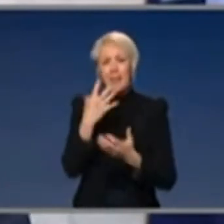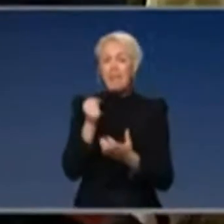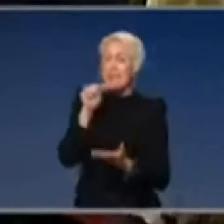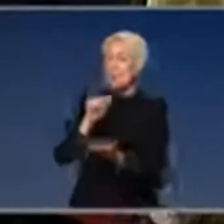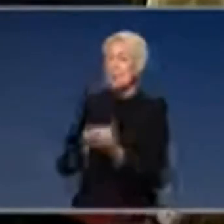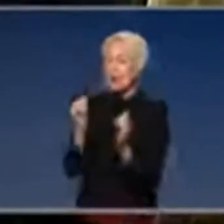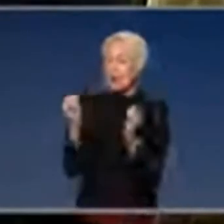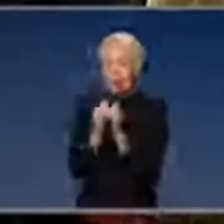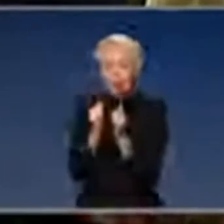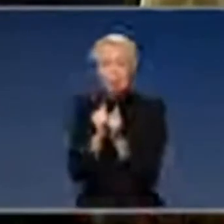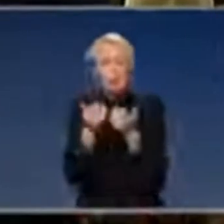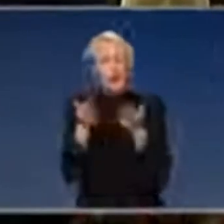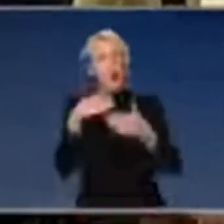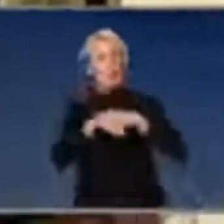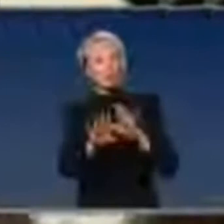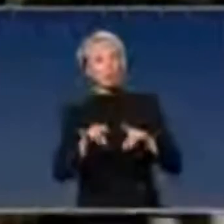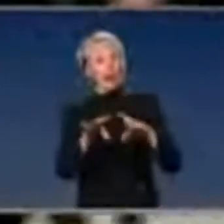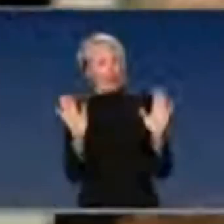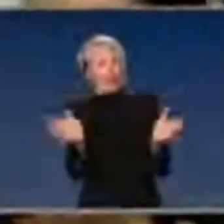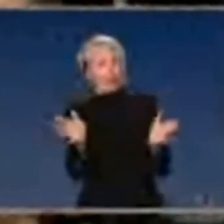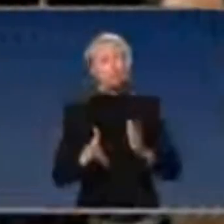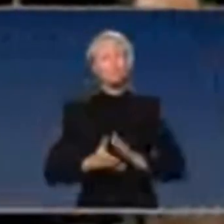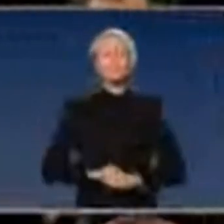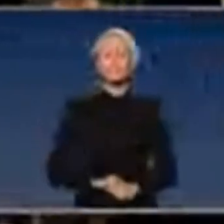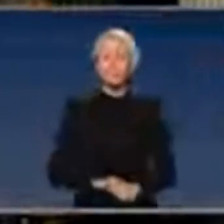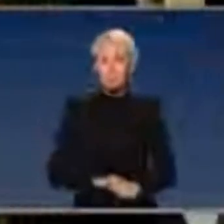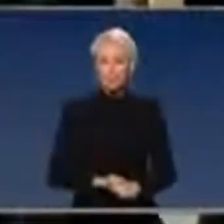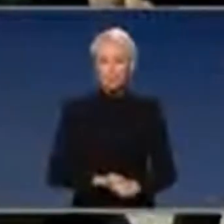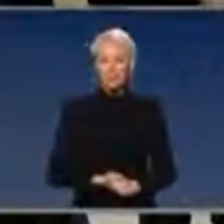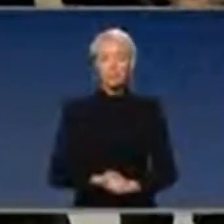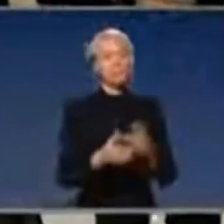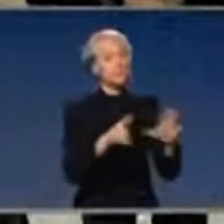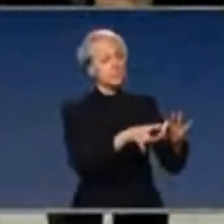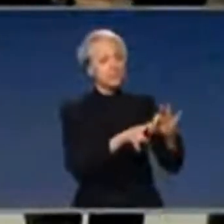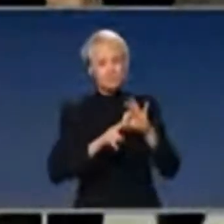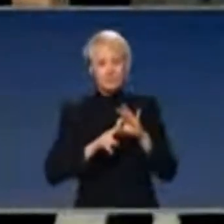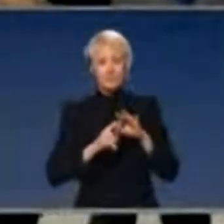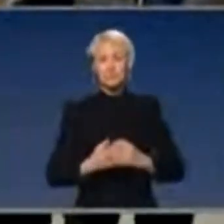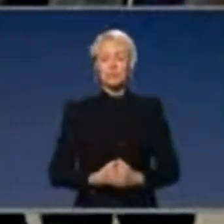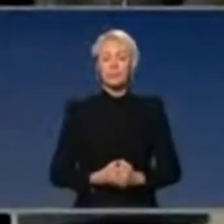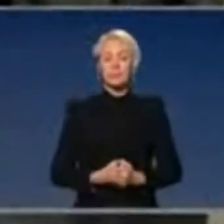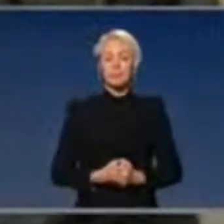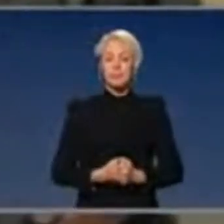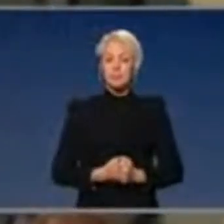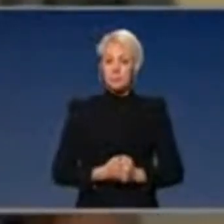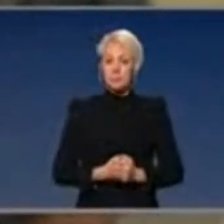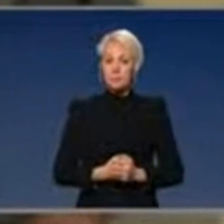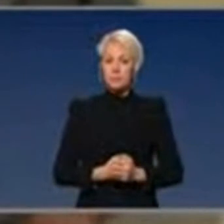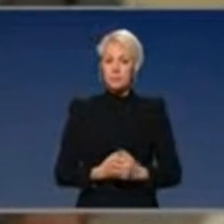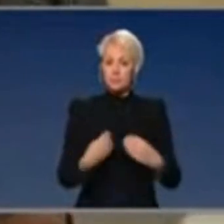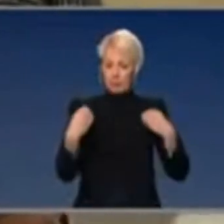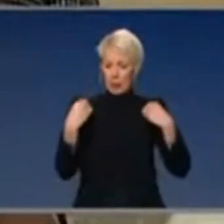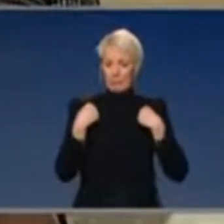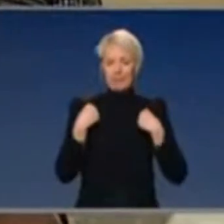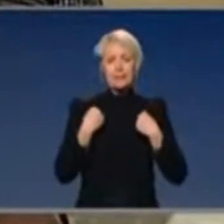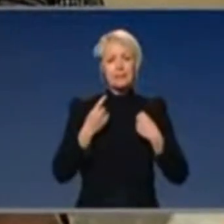I'm going to go over here to Phil. Olivia, first. Okay. So the list of businesses allowed to remain